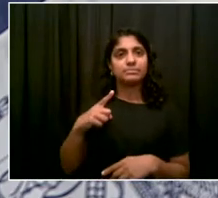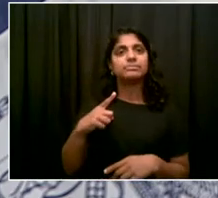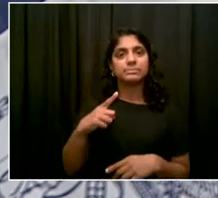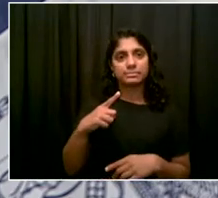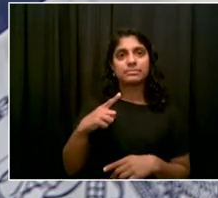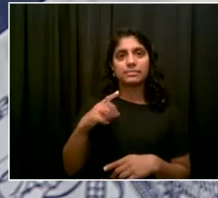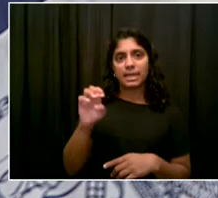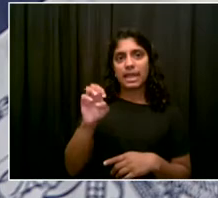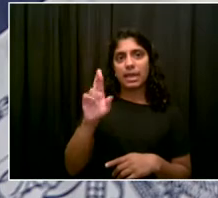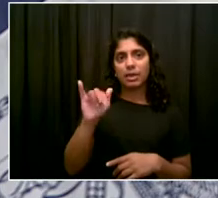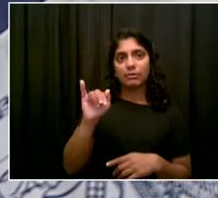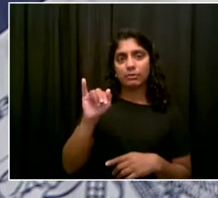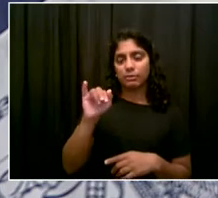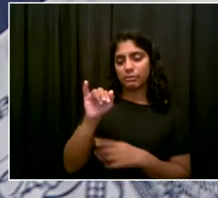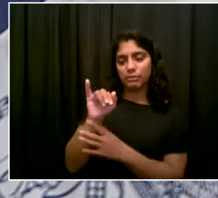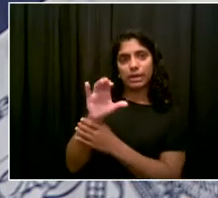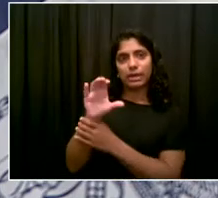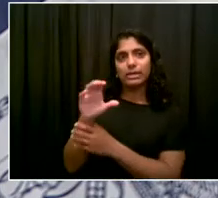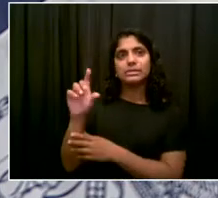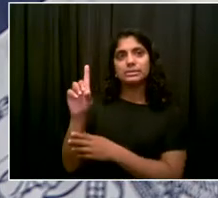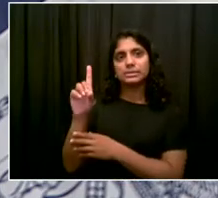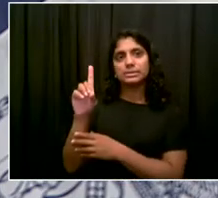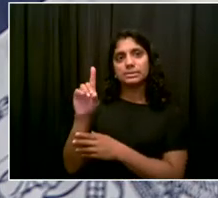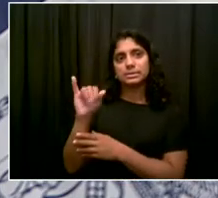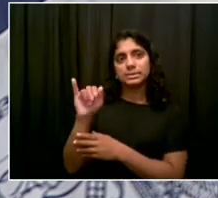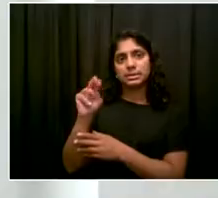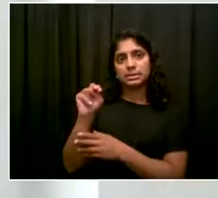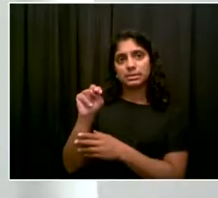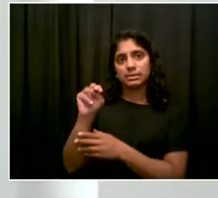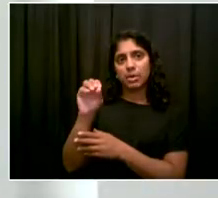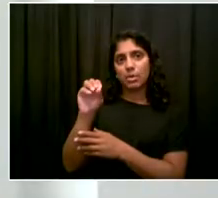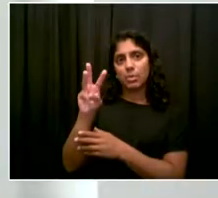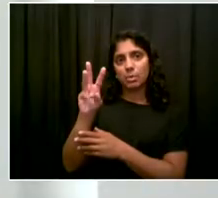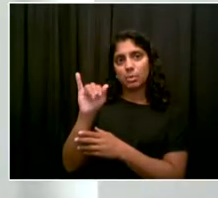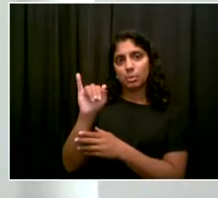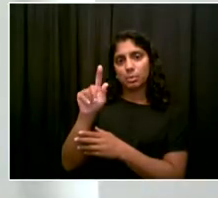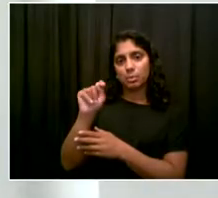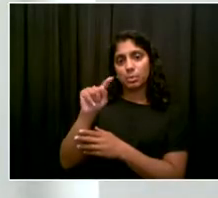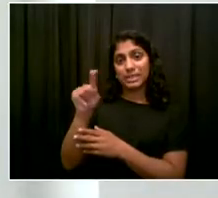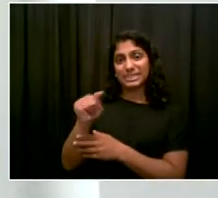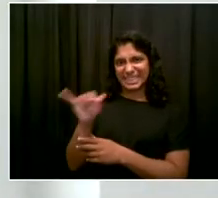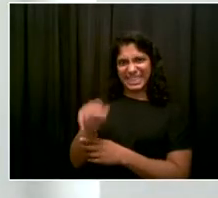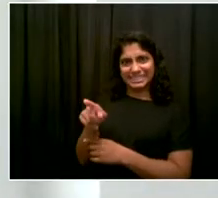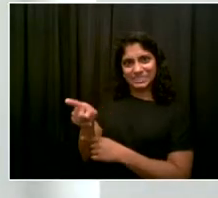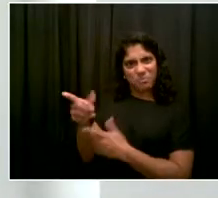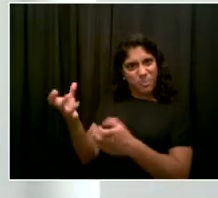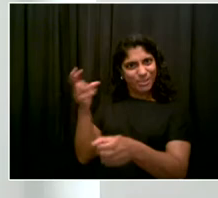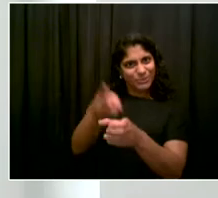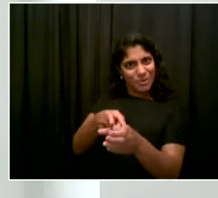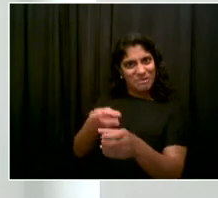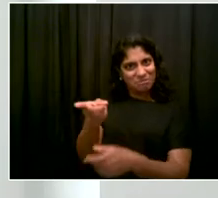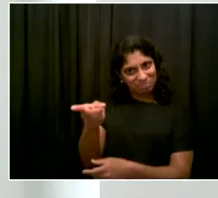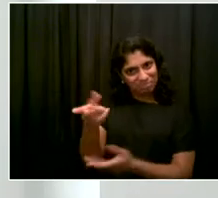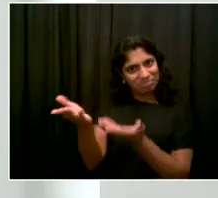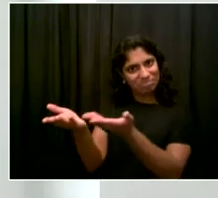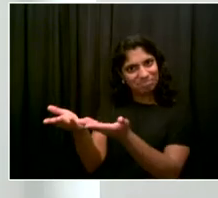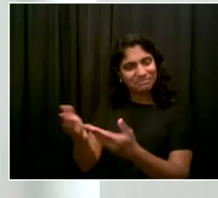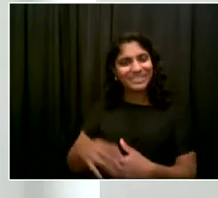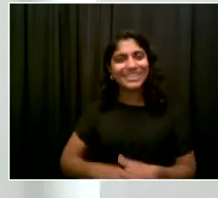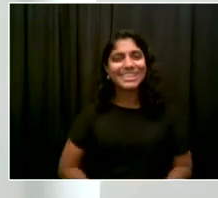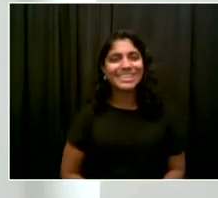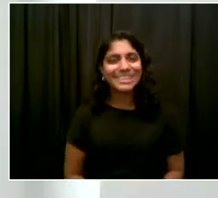Thank you, Mr. Mayor. And first, I also want to thank anyone and everyone who participated in the election yesterday, whether